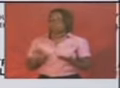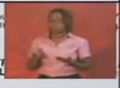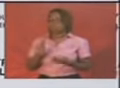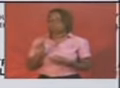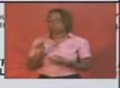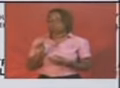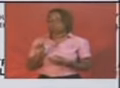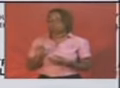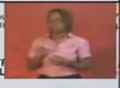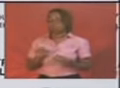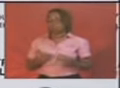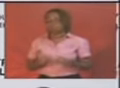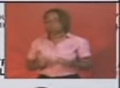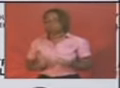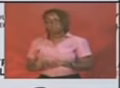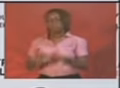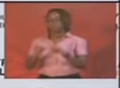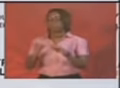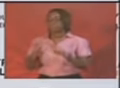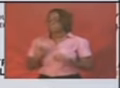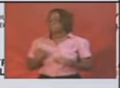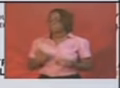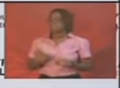two brief questions, please.